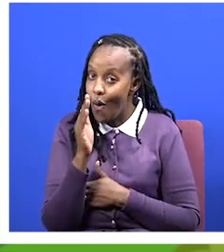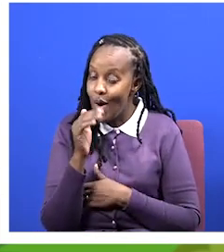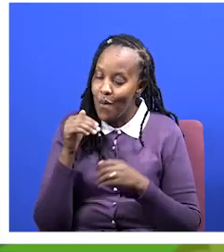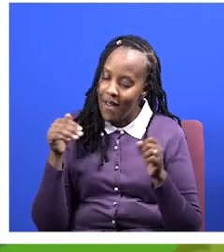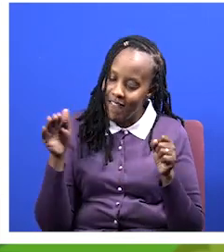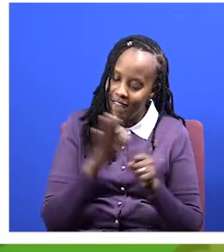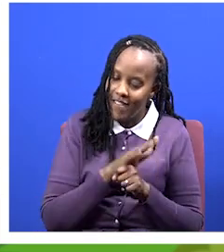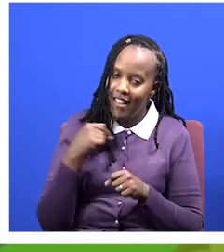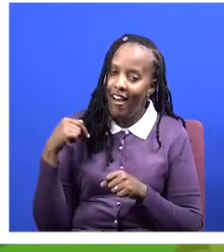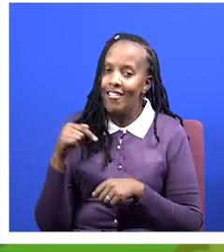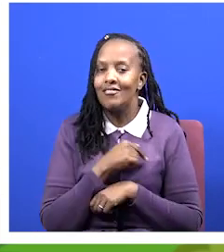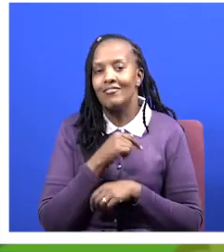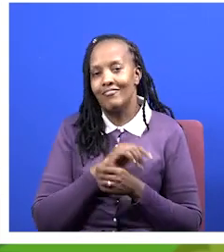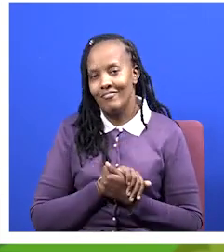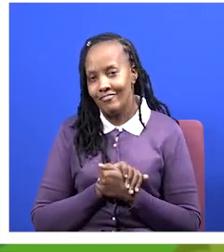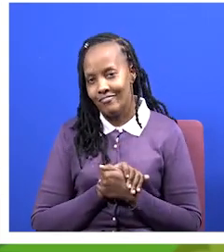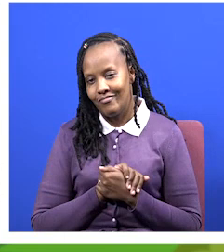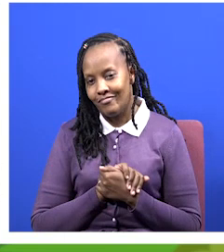God will fill us up.